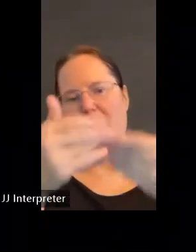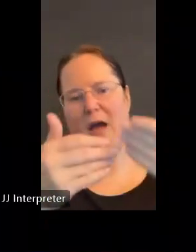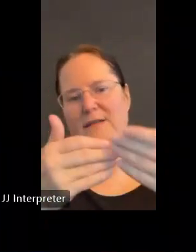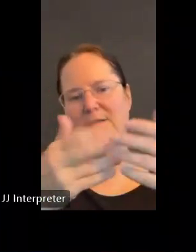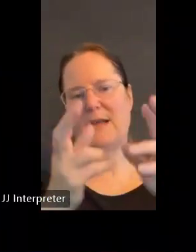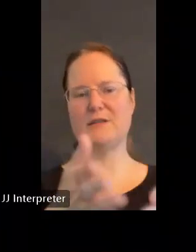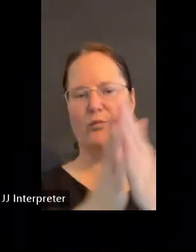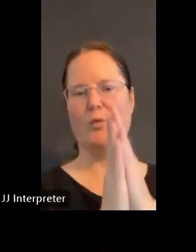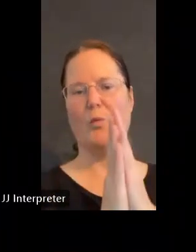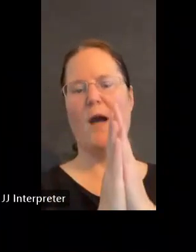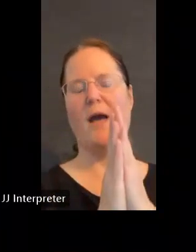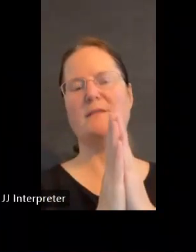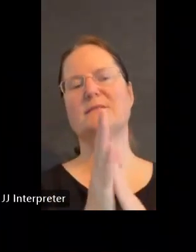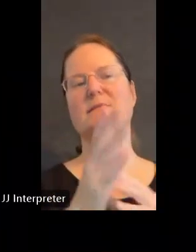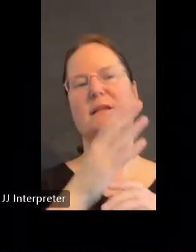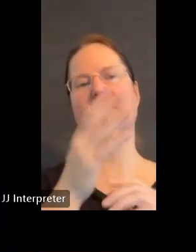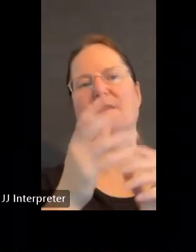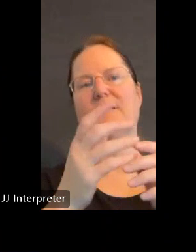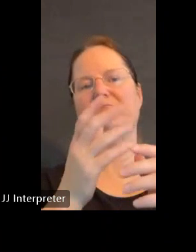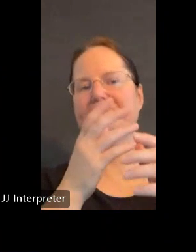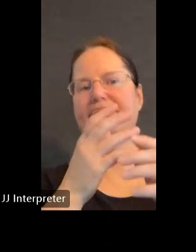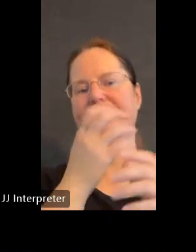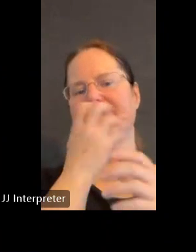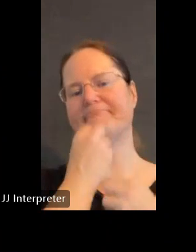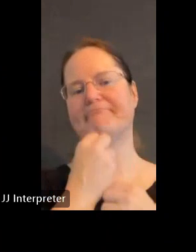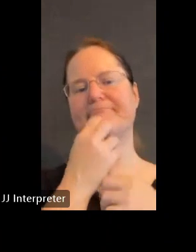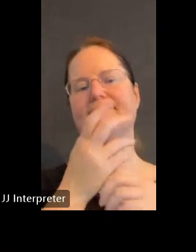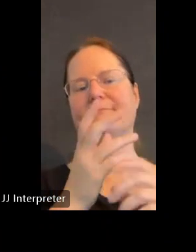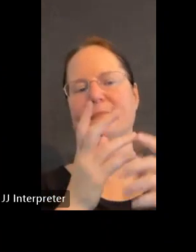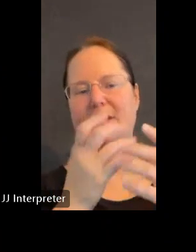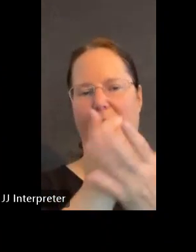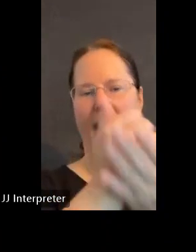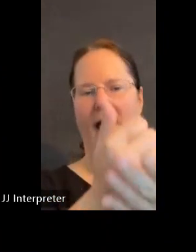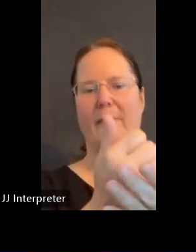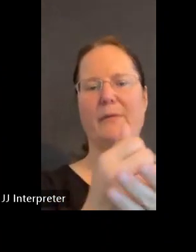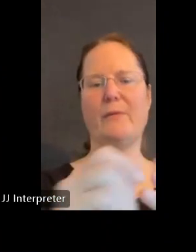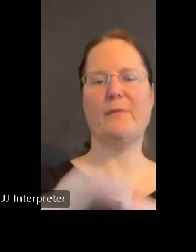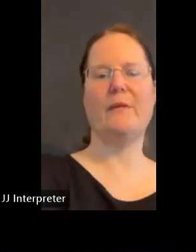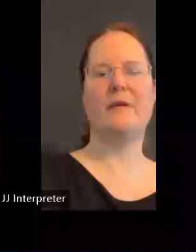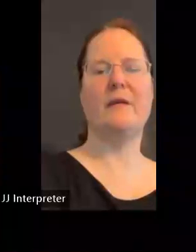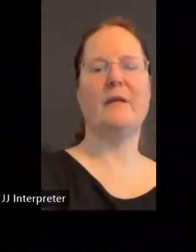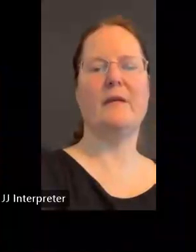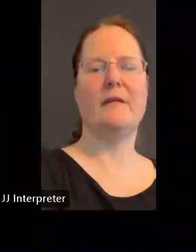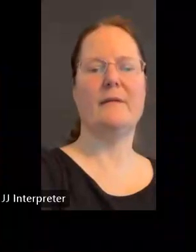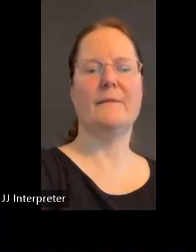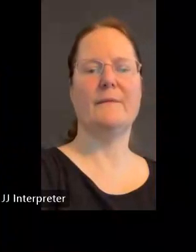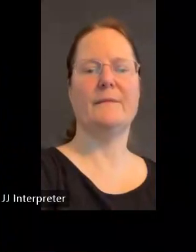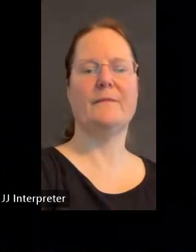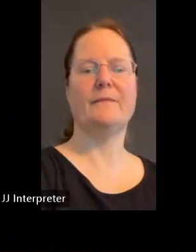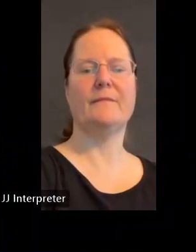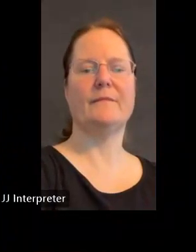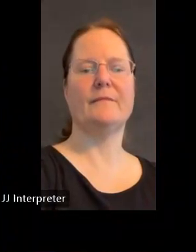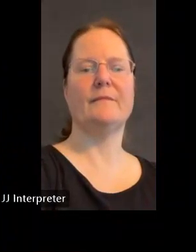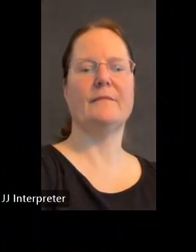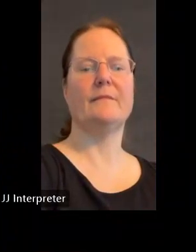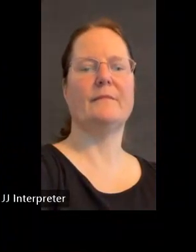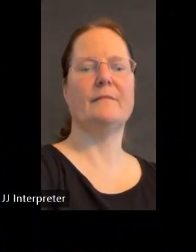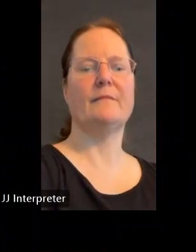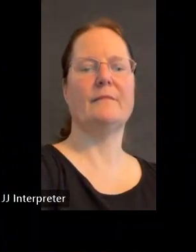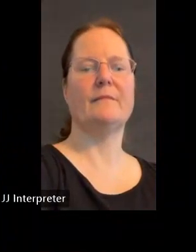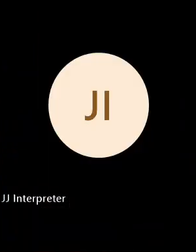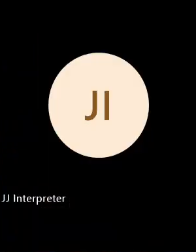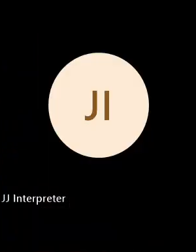really valuable to refer to and answer specific questions. All right, I see a question from Susan.